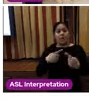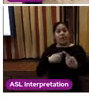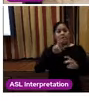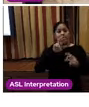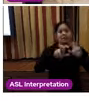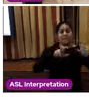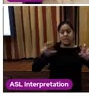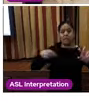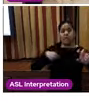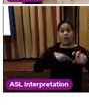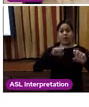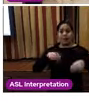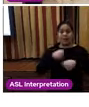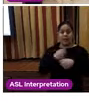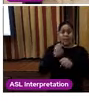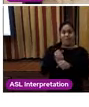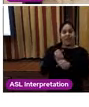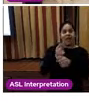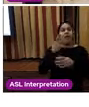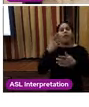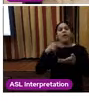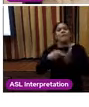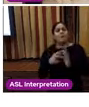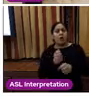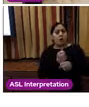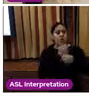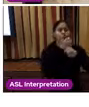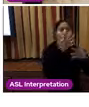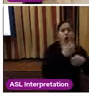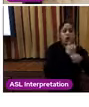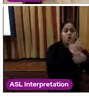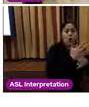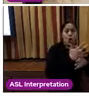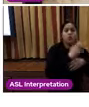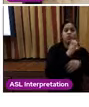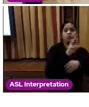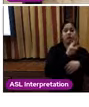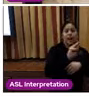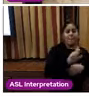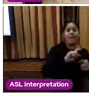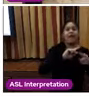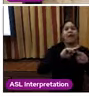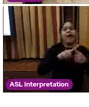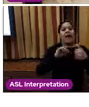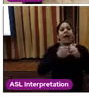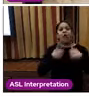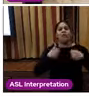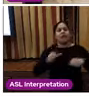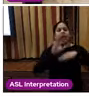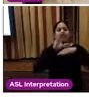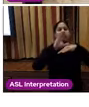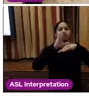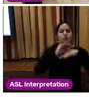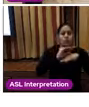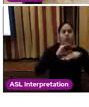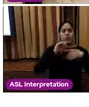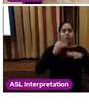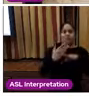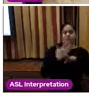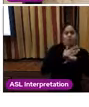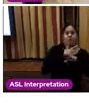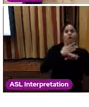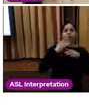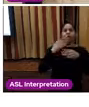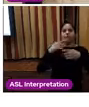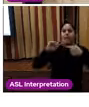make in terms of causes of crime and how we can actually tackle them to reduce incidents from happening in the first place. And